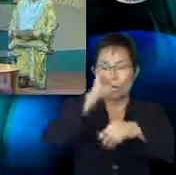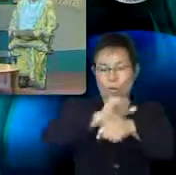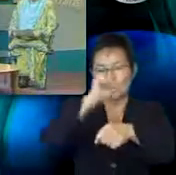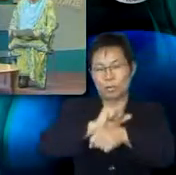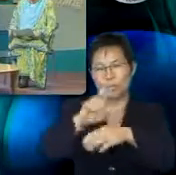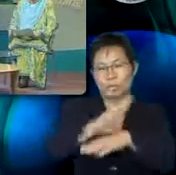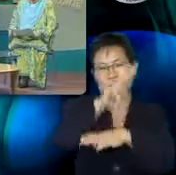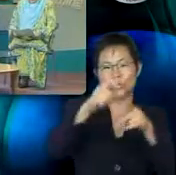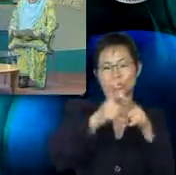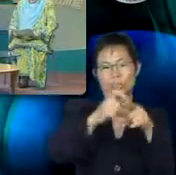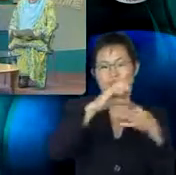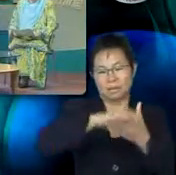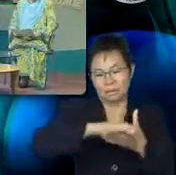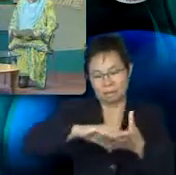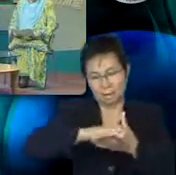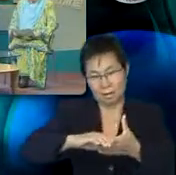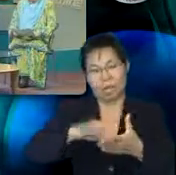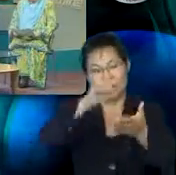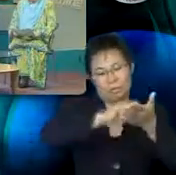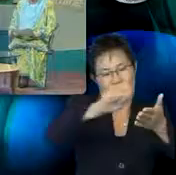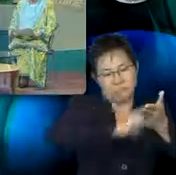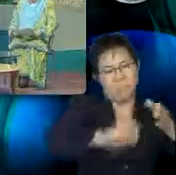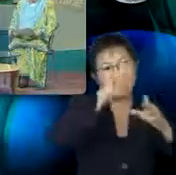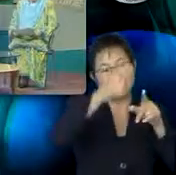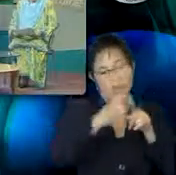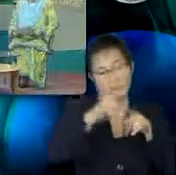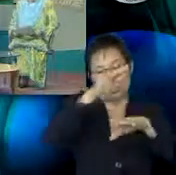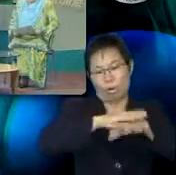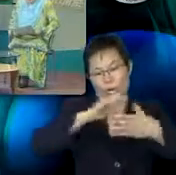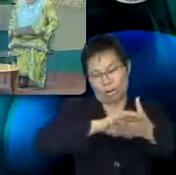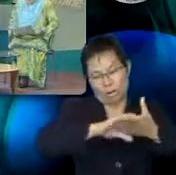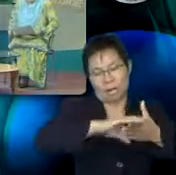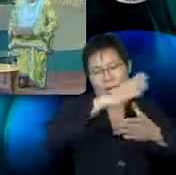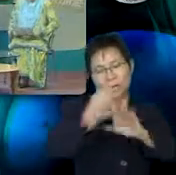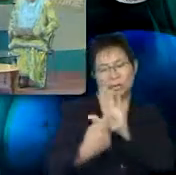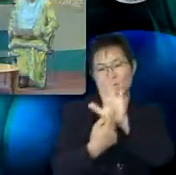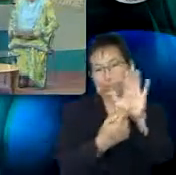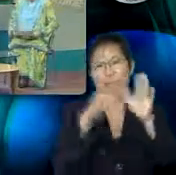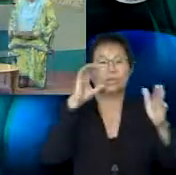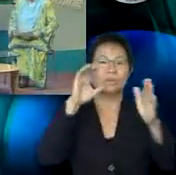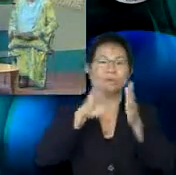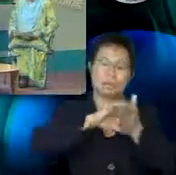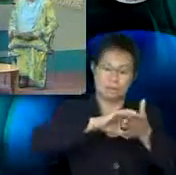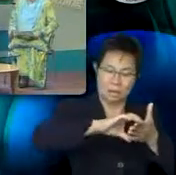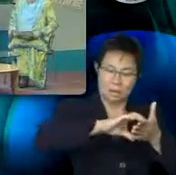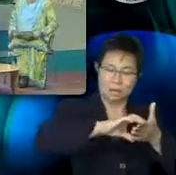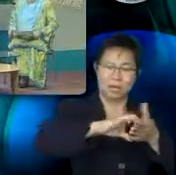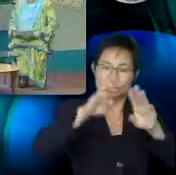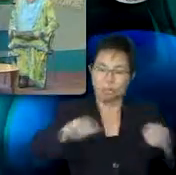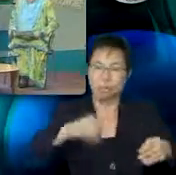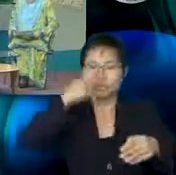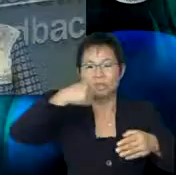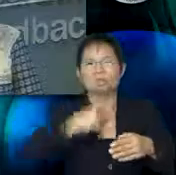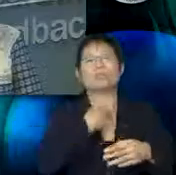with the use of word cards. He has written each term on a card, and as he shows them the card, the students say the